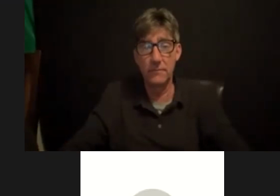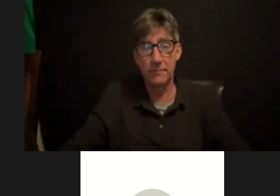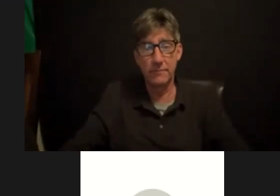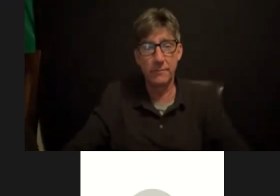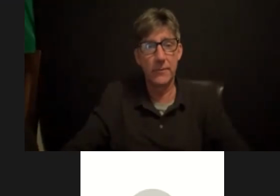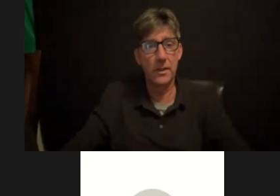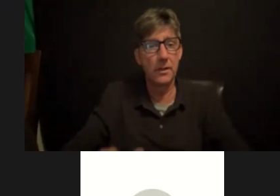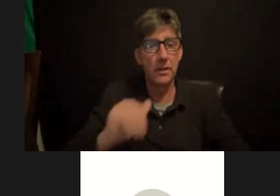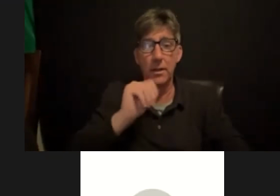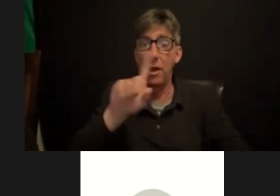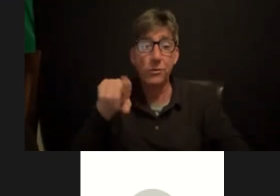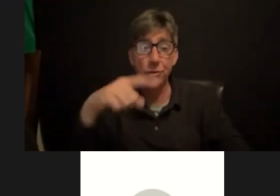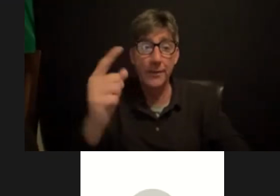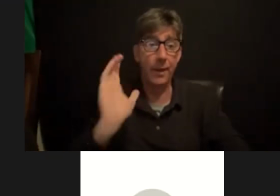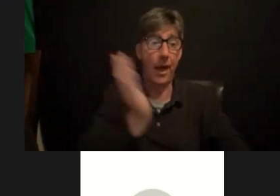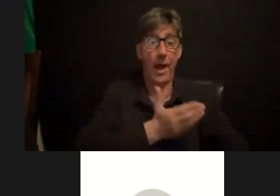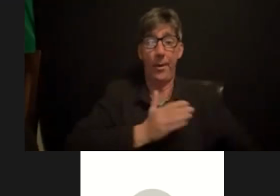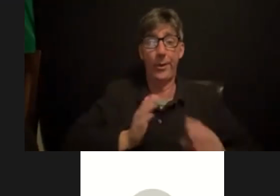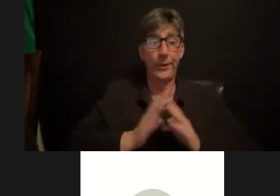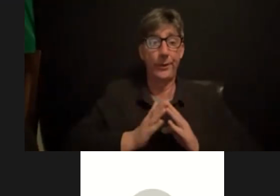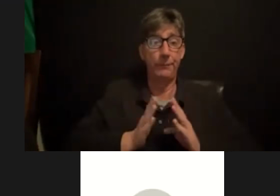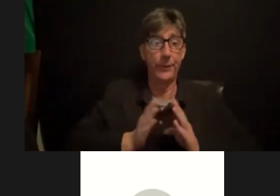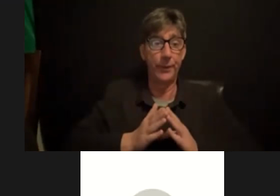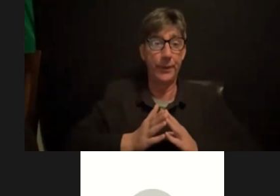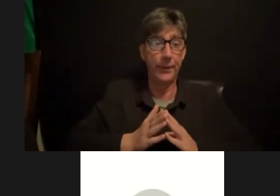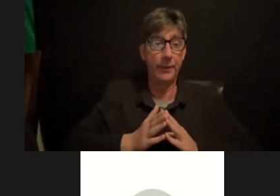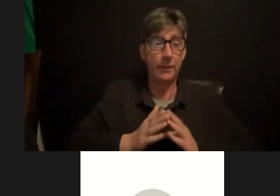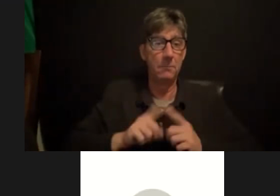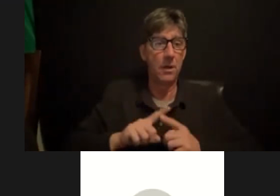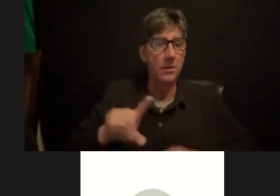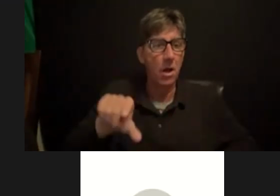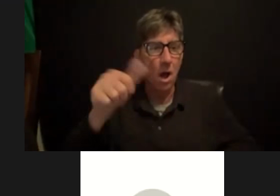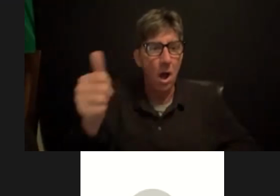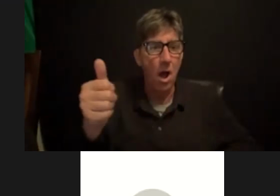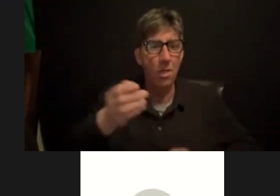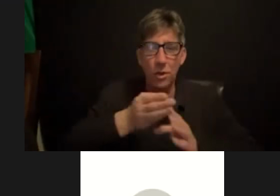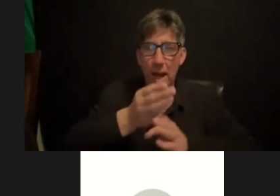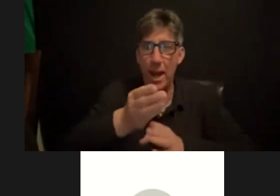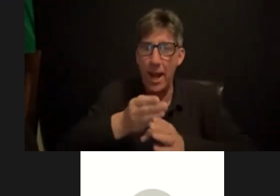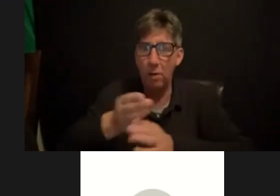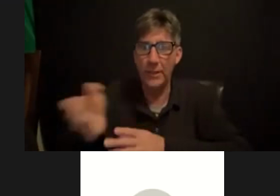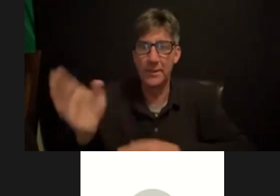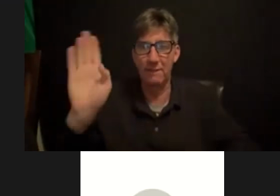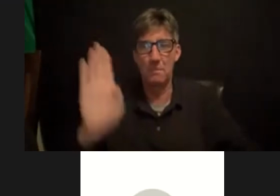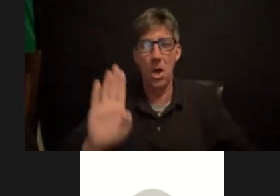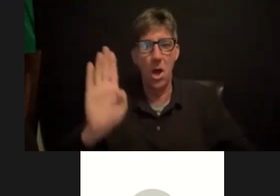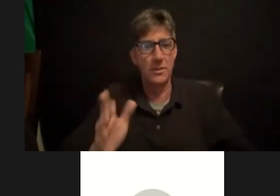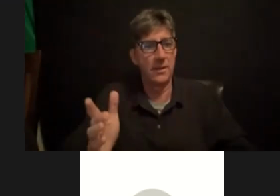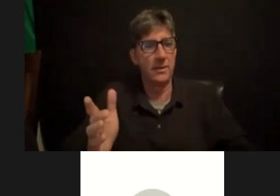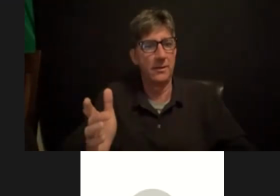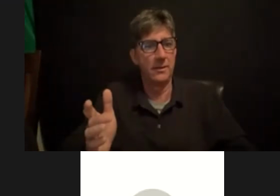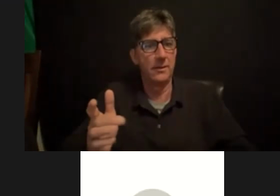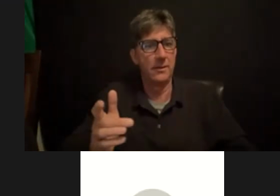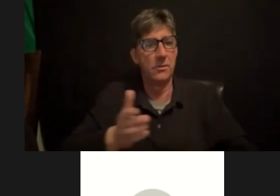not just for our community, but for the other areas of Boston that are served by the 55 bus, you know, thinking